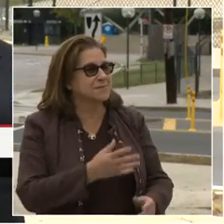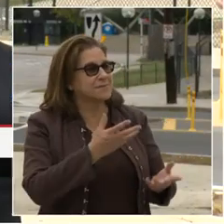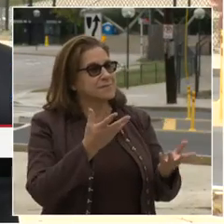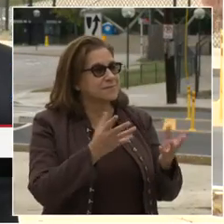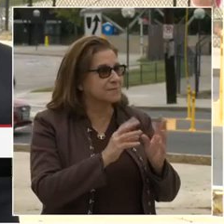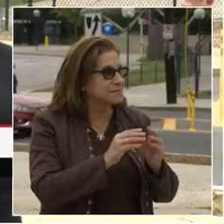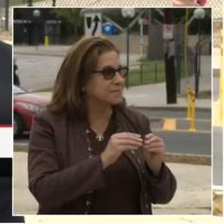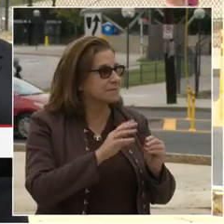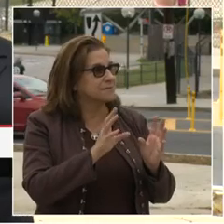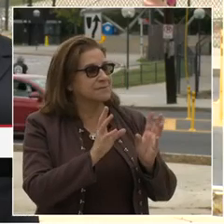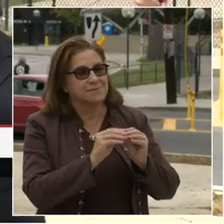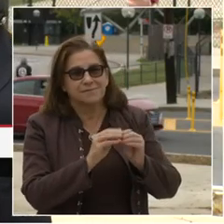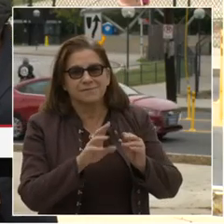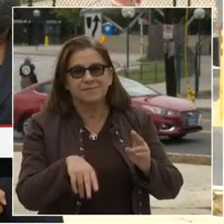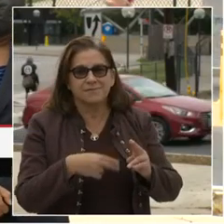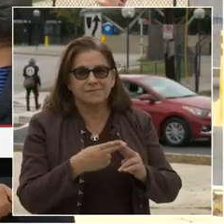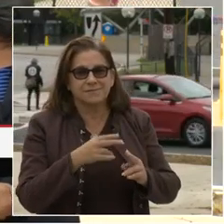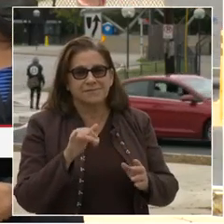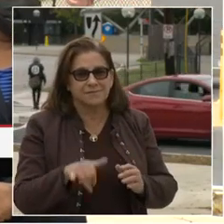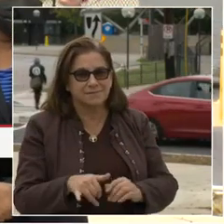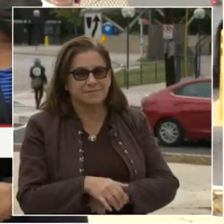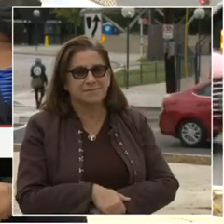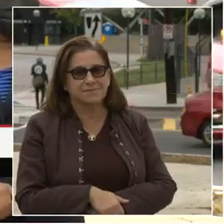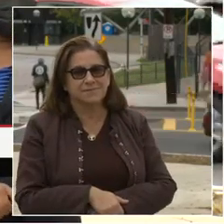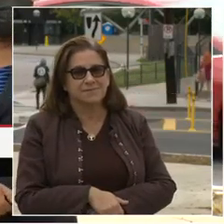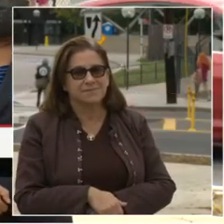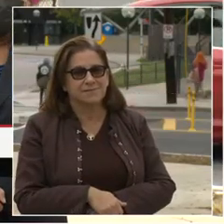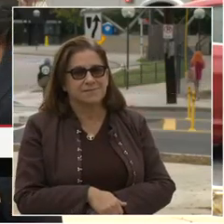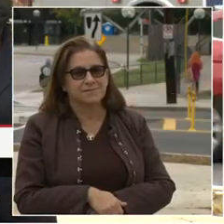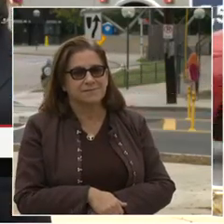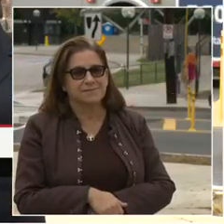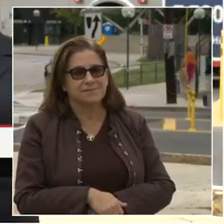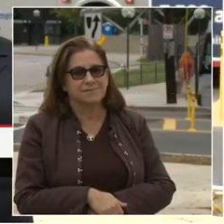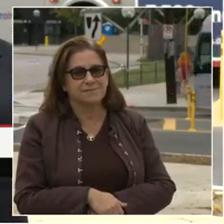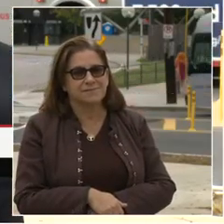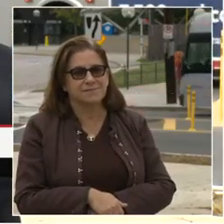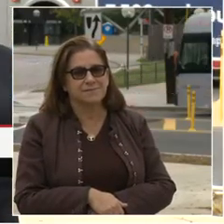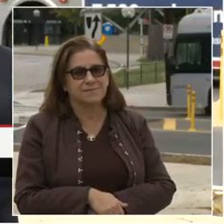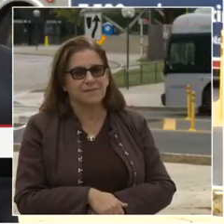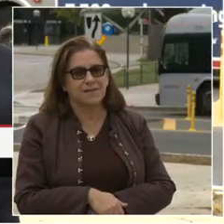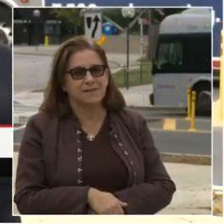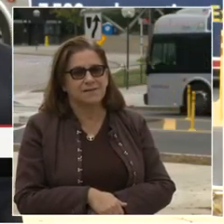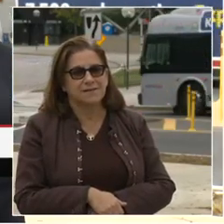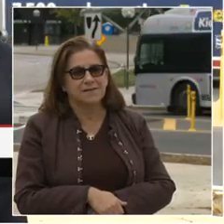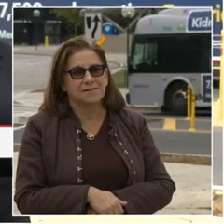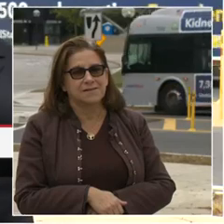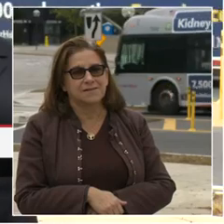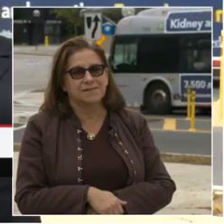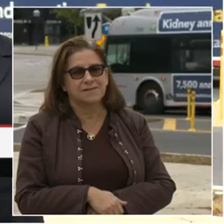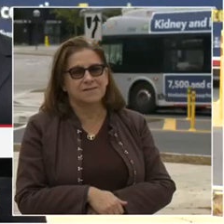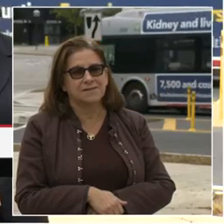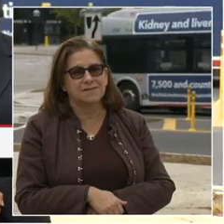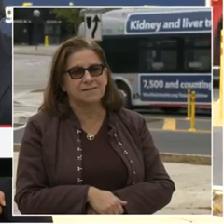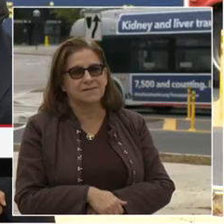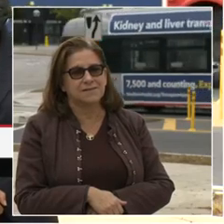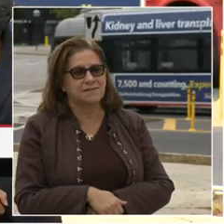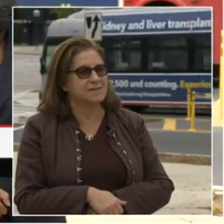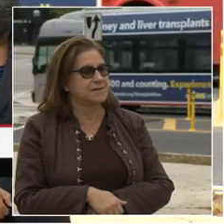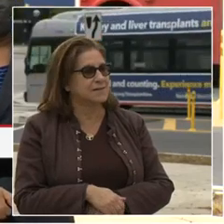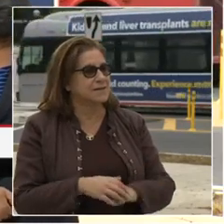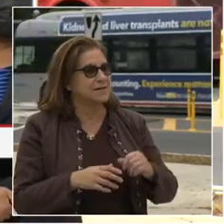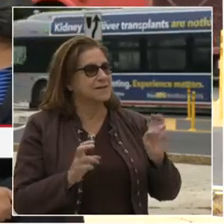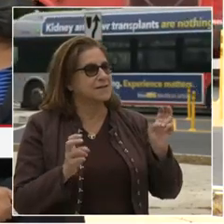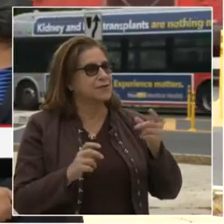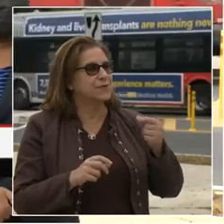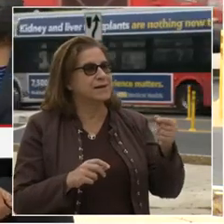did get updates, but when he was talking about pervious, it was supposed to be basically green infrastructure. It was a real quick job that was